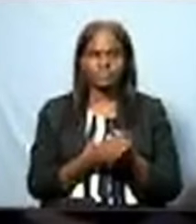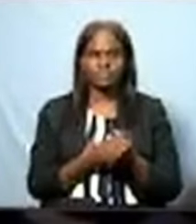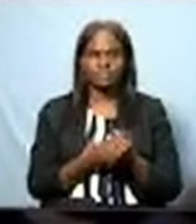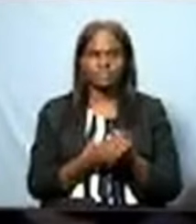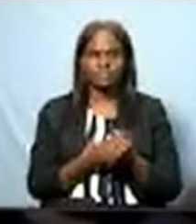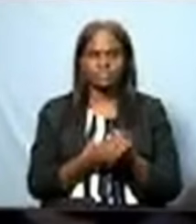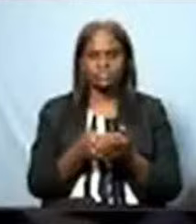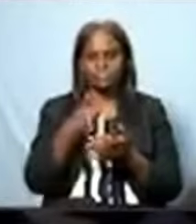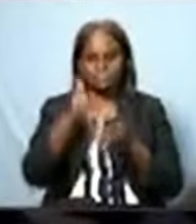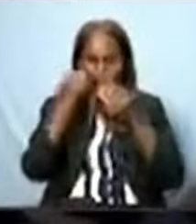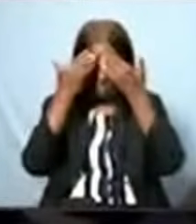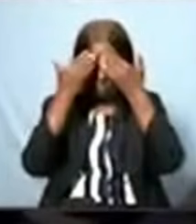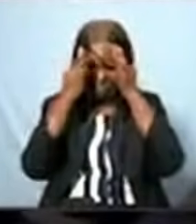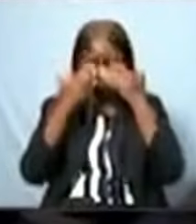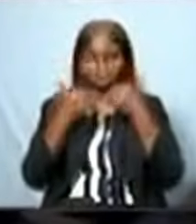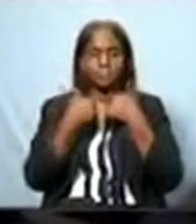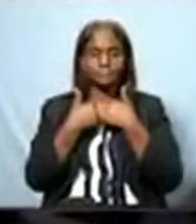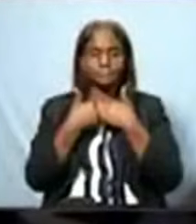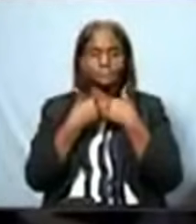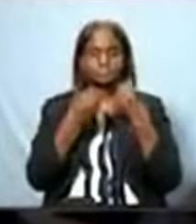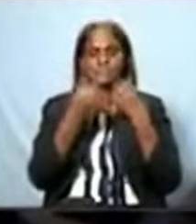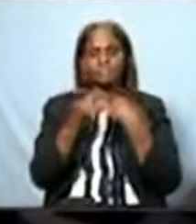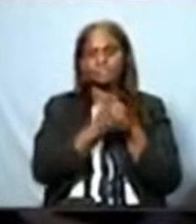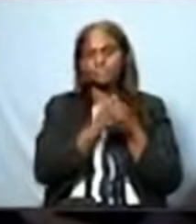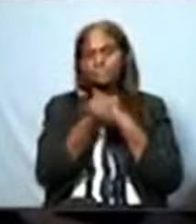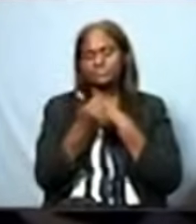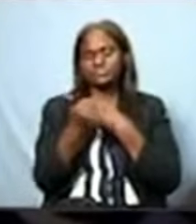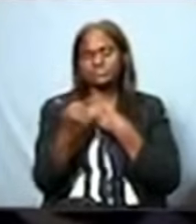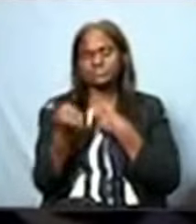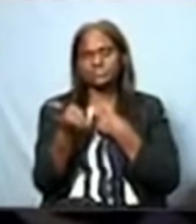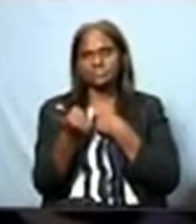are you aware of the many other